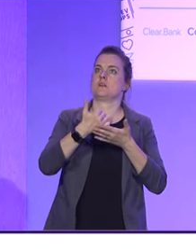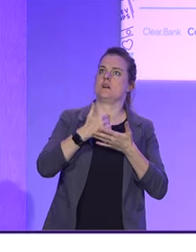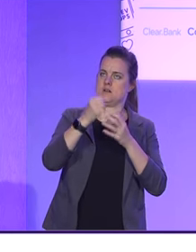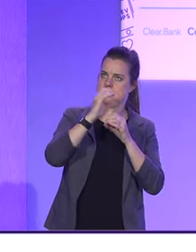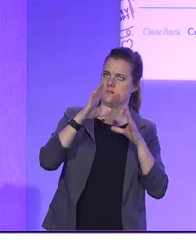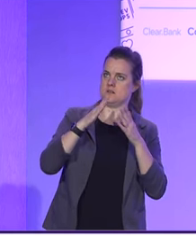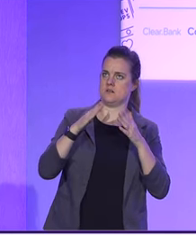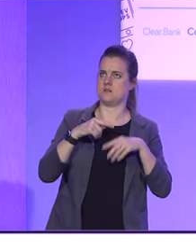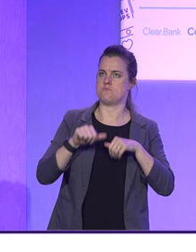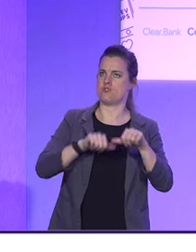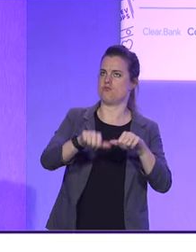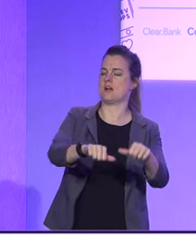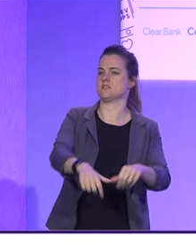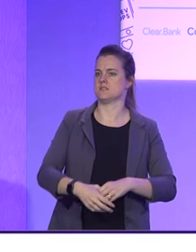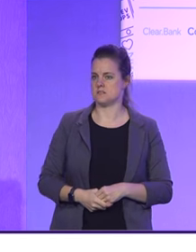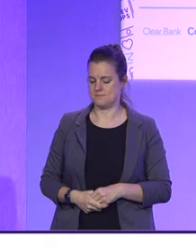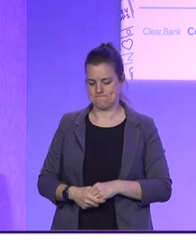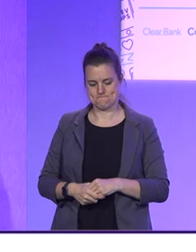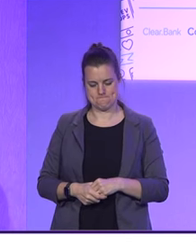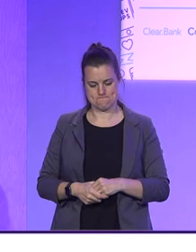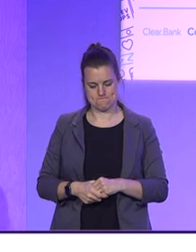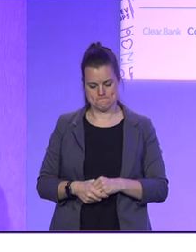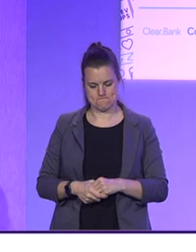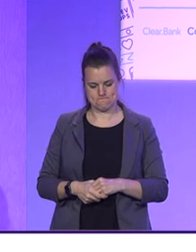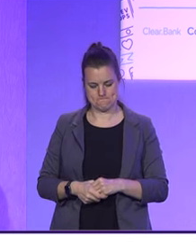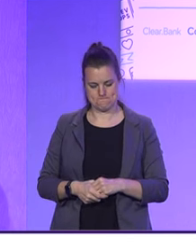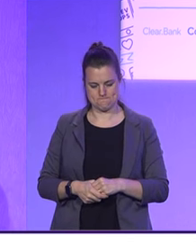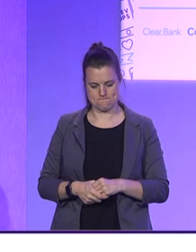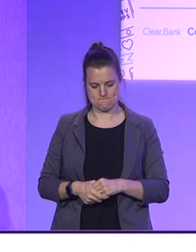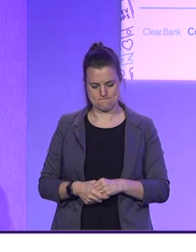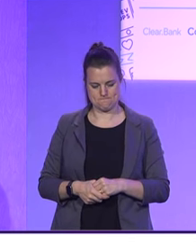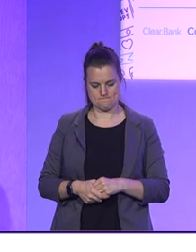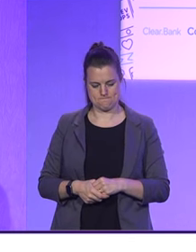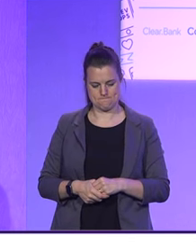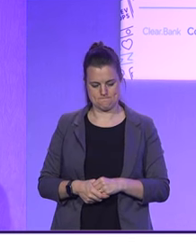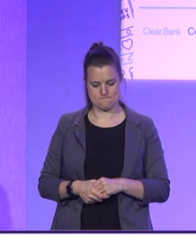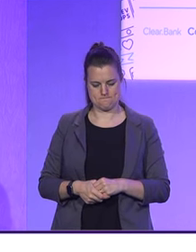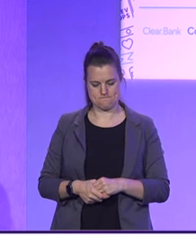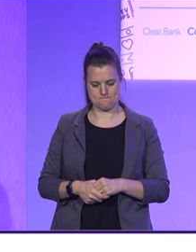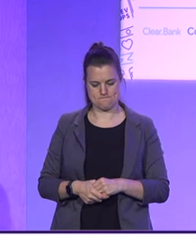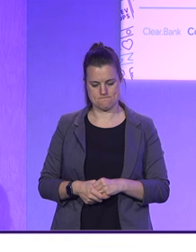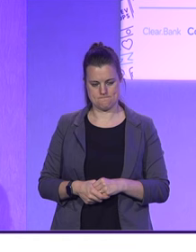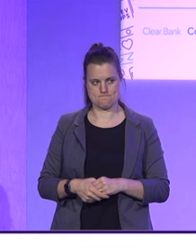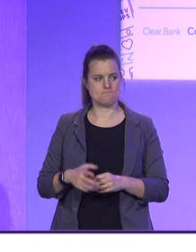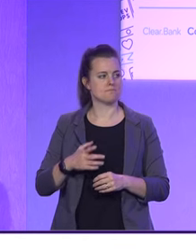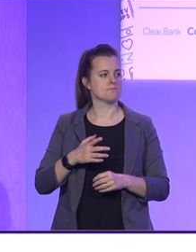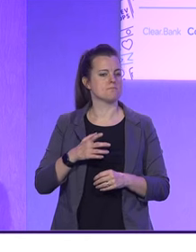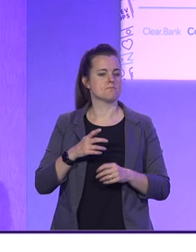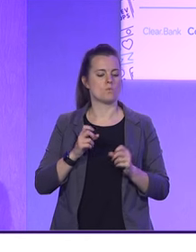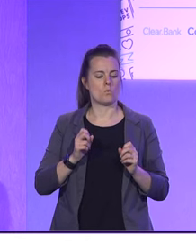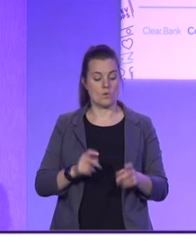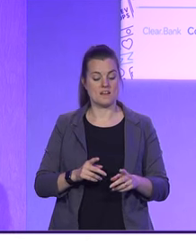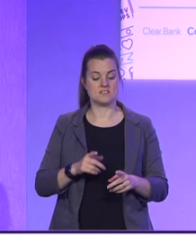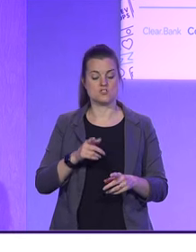And well, this is something. Oops, I'm gonna have a lot of time. Okay. Maybe I can spend more time